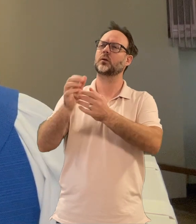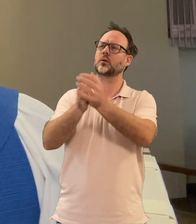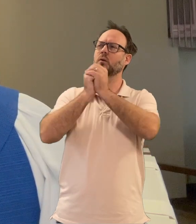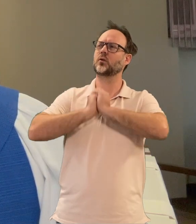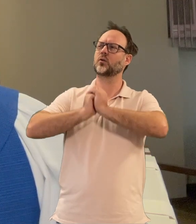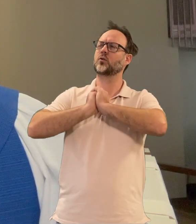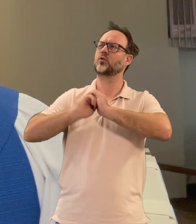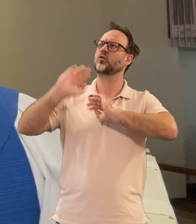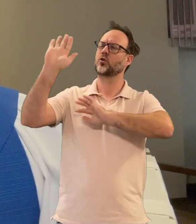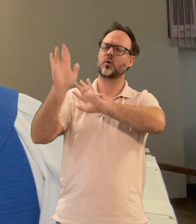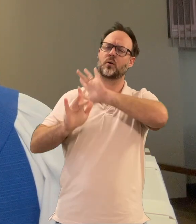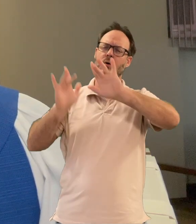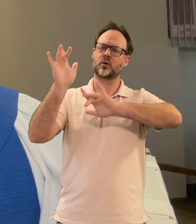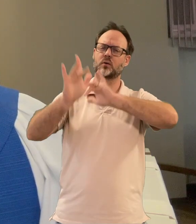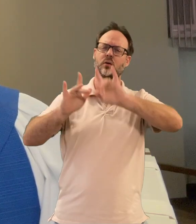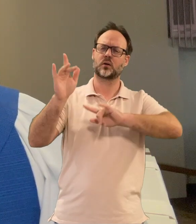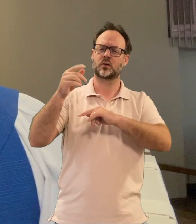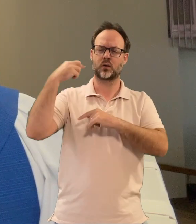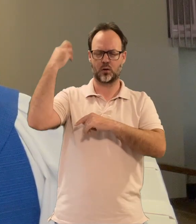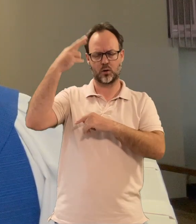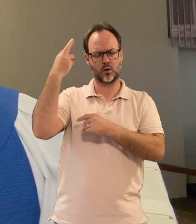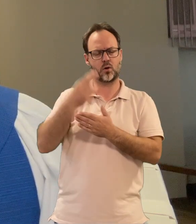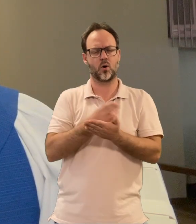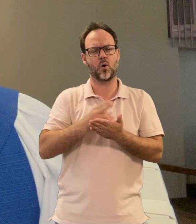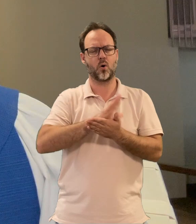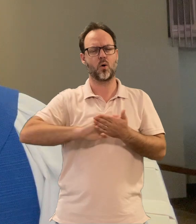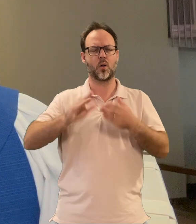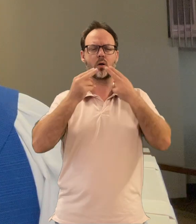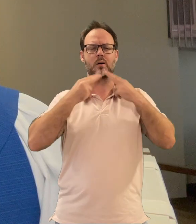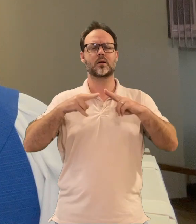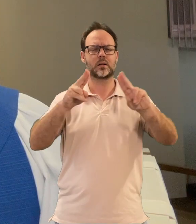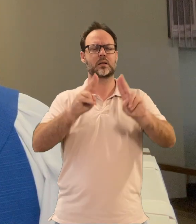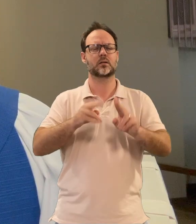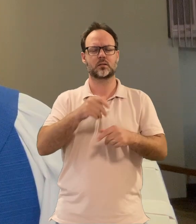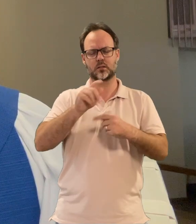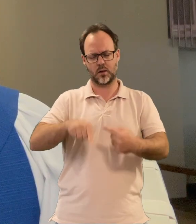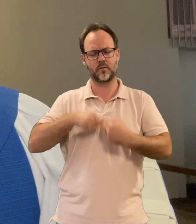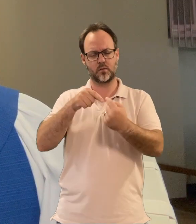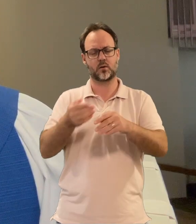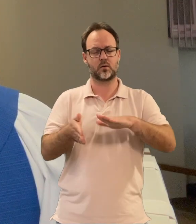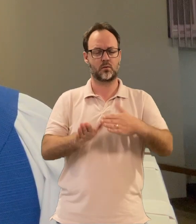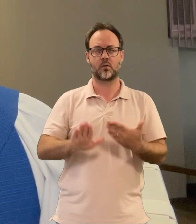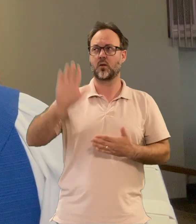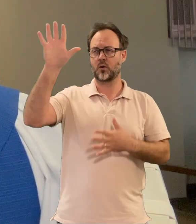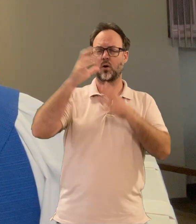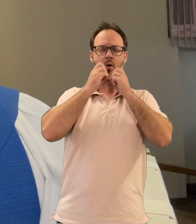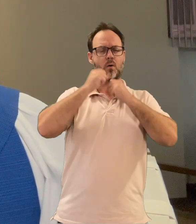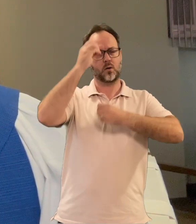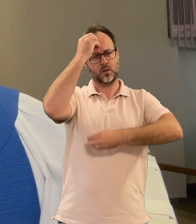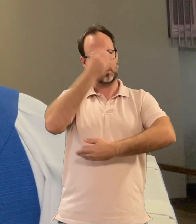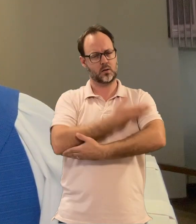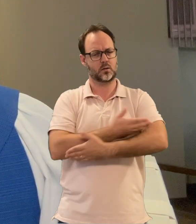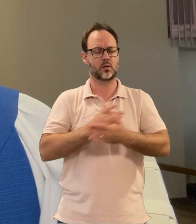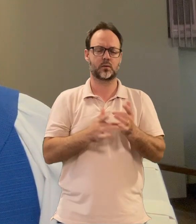and I pray thee of thy boundless mercy, and for the sake of the holy, innocent, bitter sufferings and death of thy